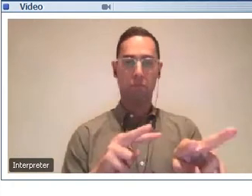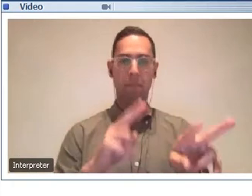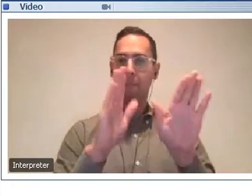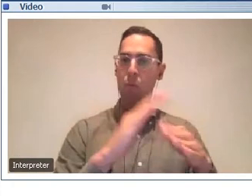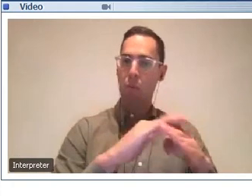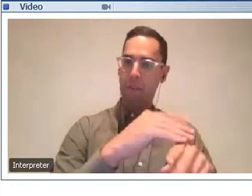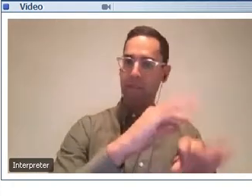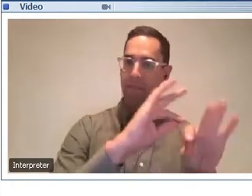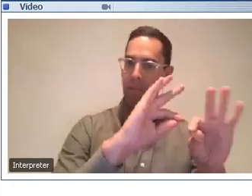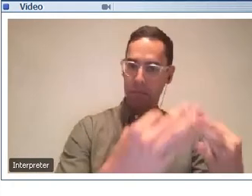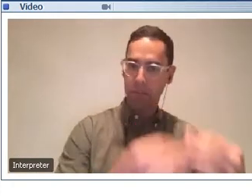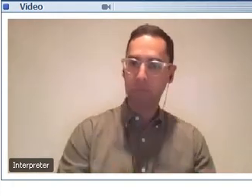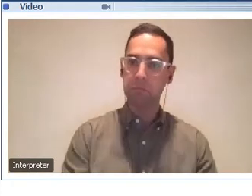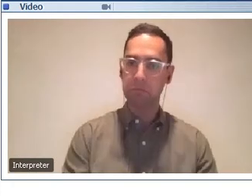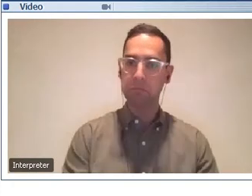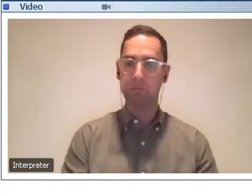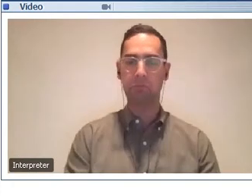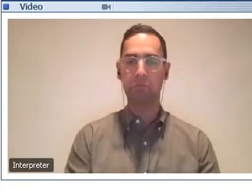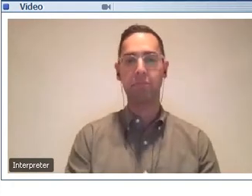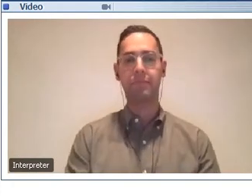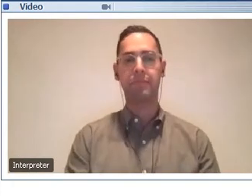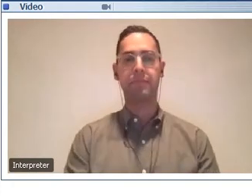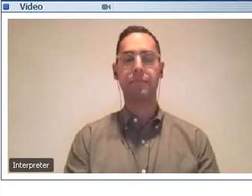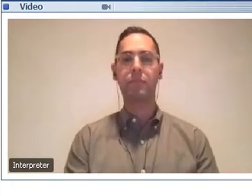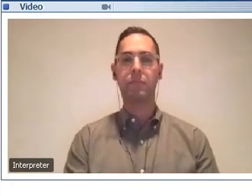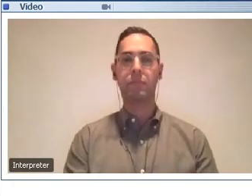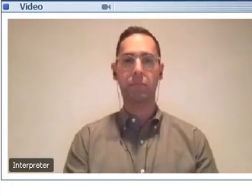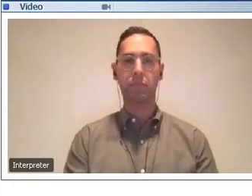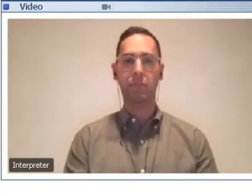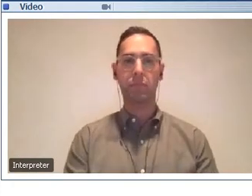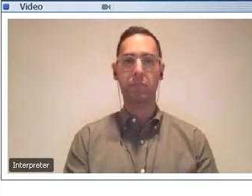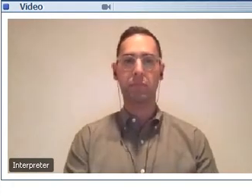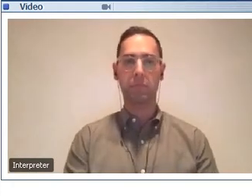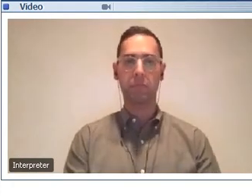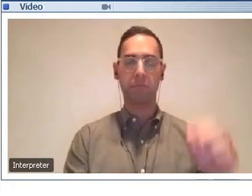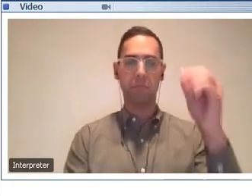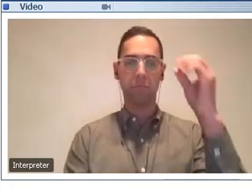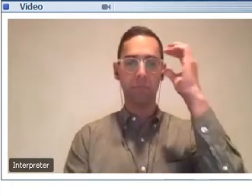A truly important thing. Next slide, please.